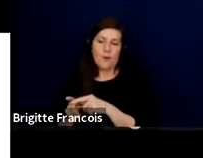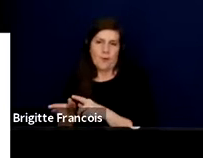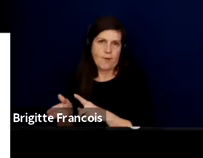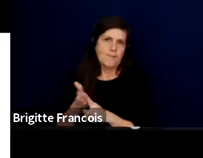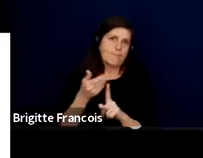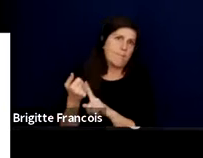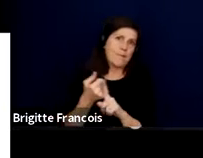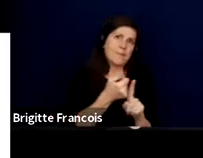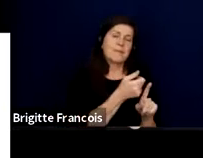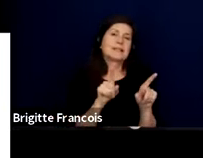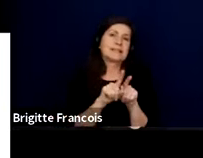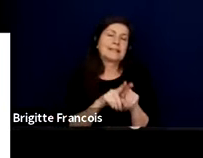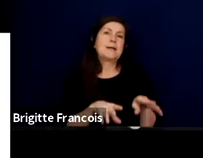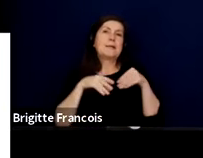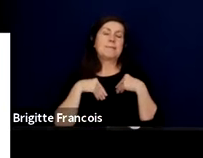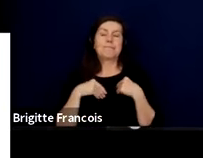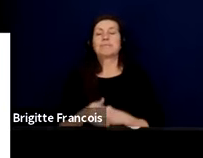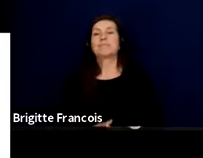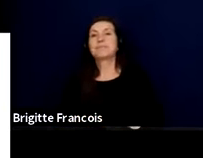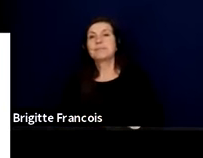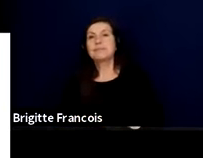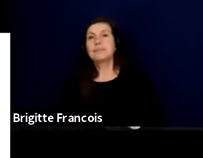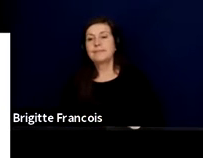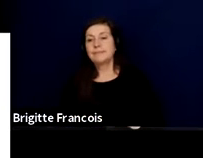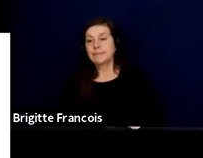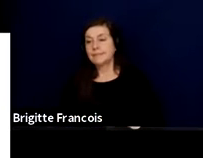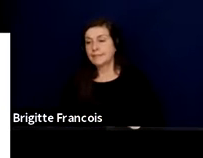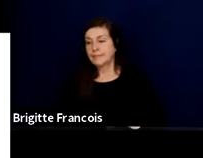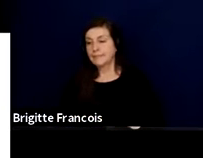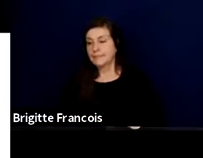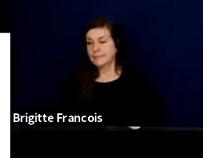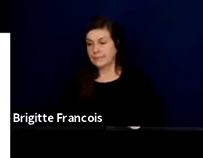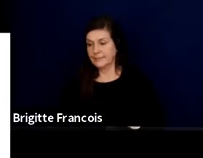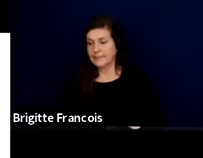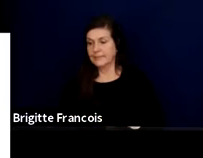Thank you very much. Did we have another speaker, Eva?